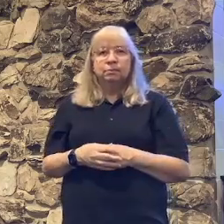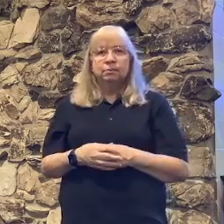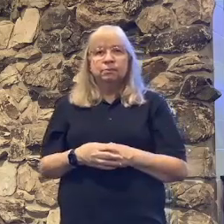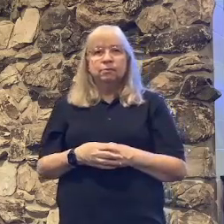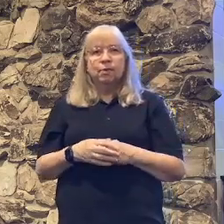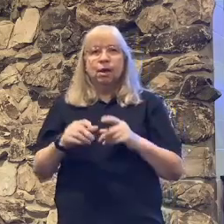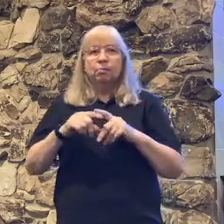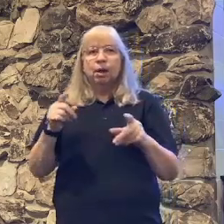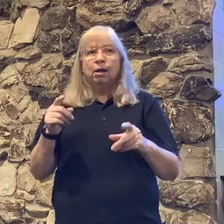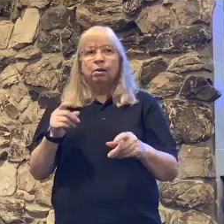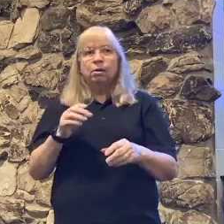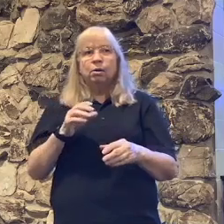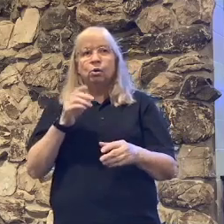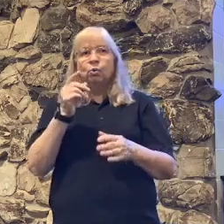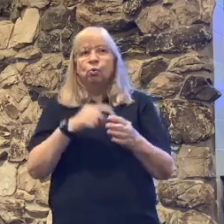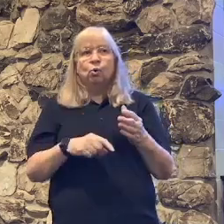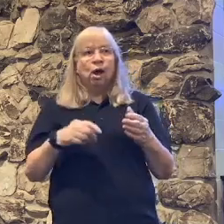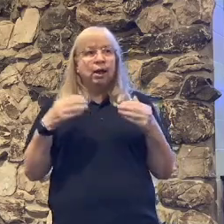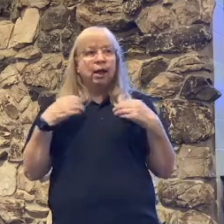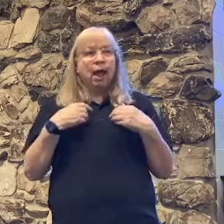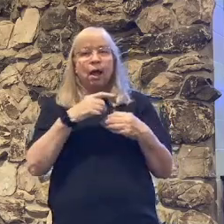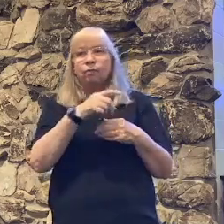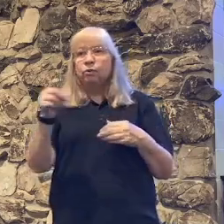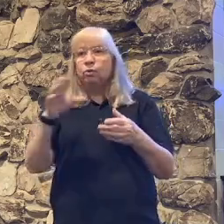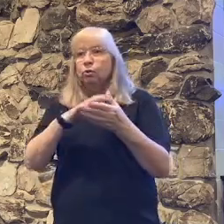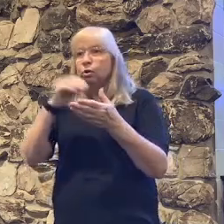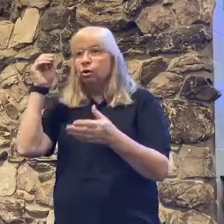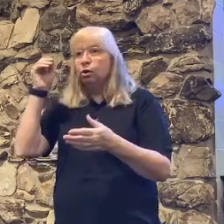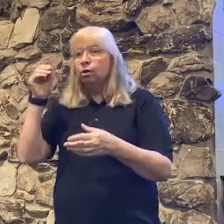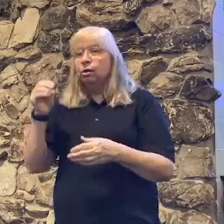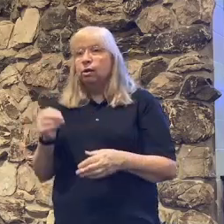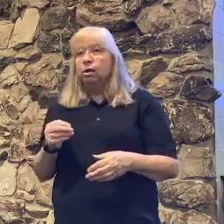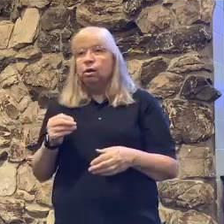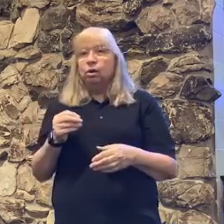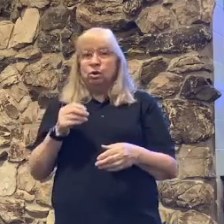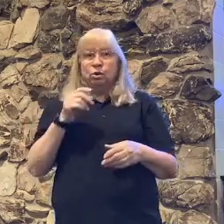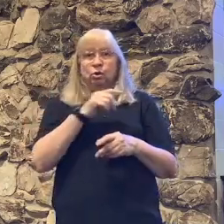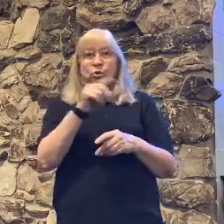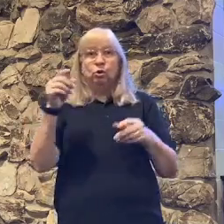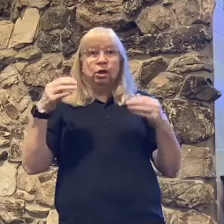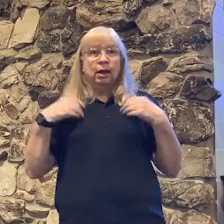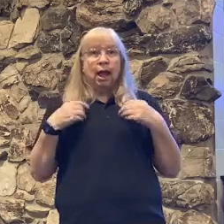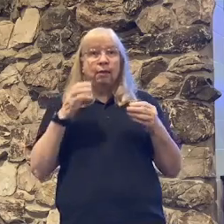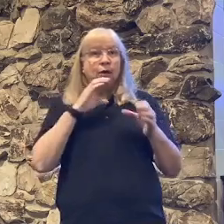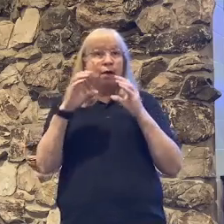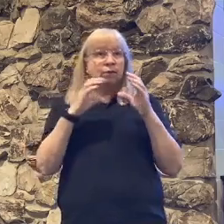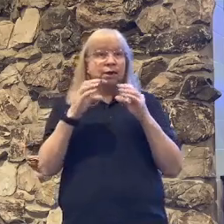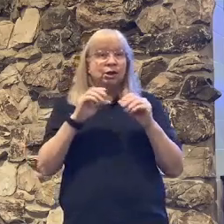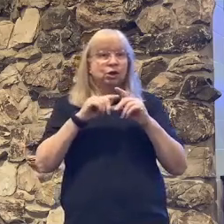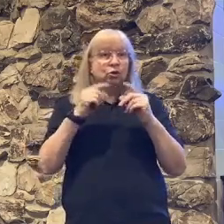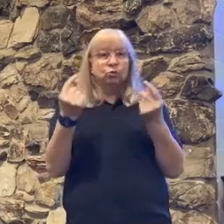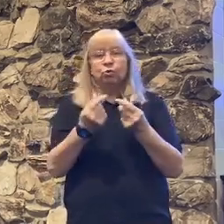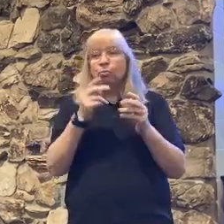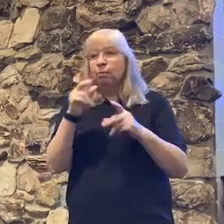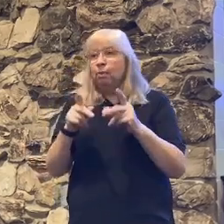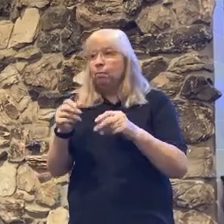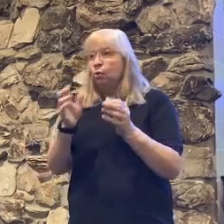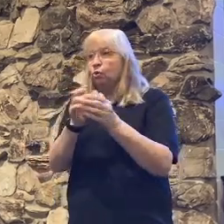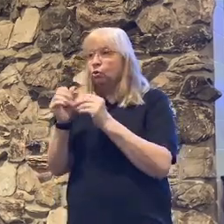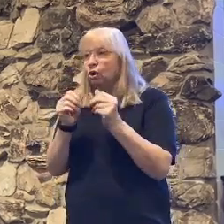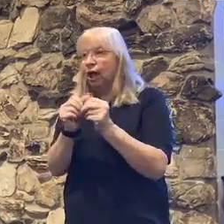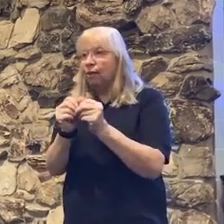But what else have you learned? Now, you can have conversations. You can get a group of people together